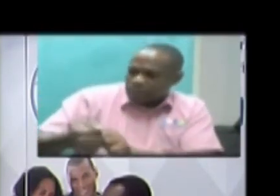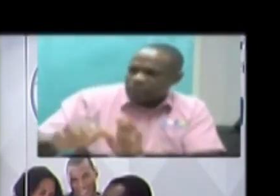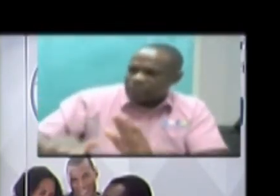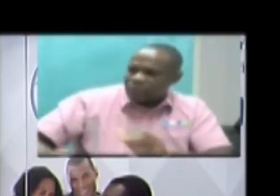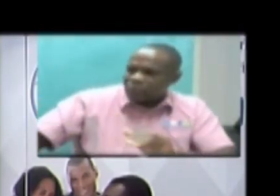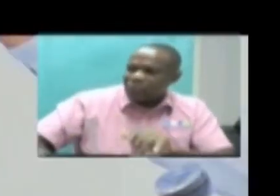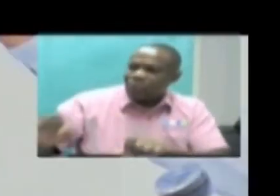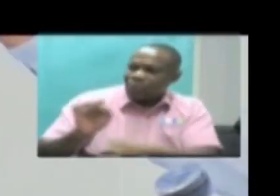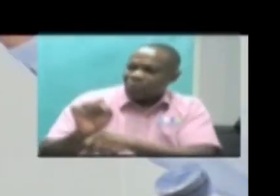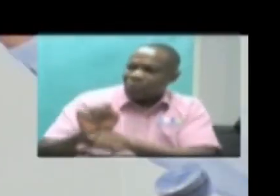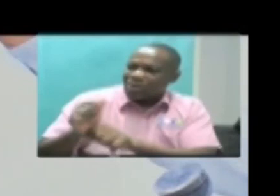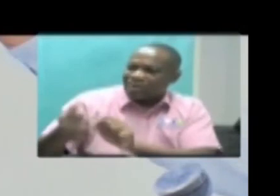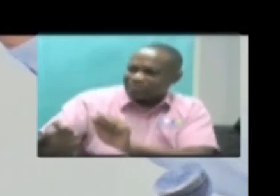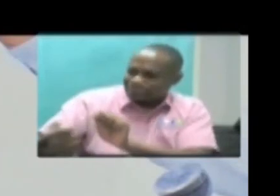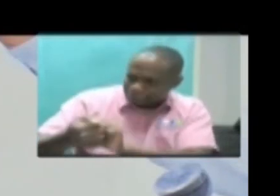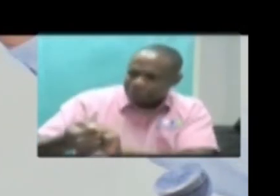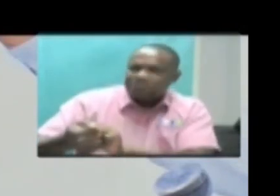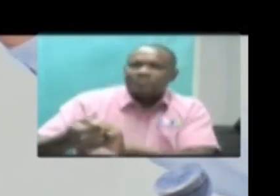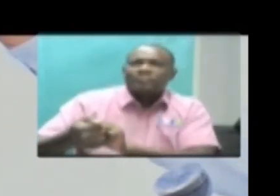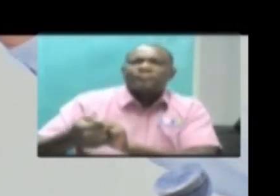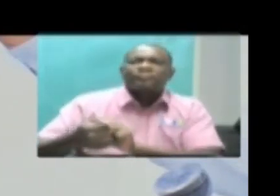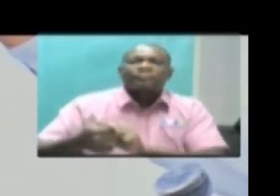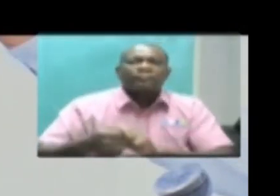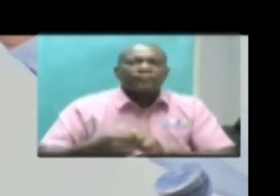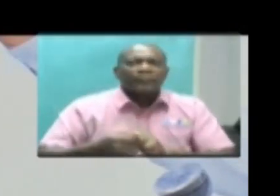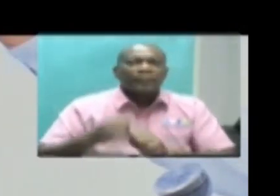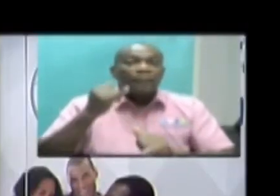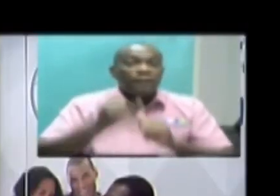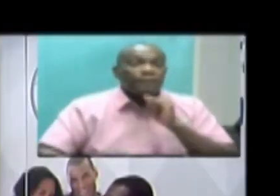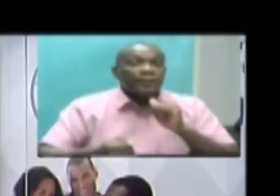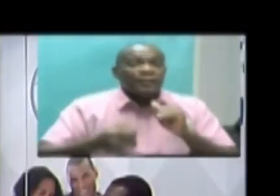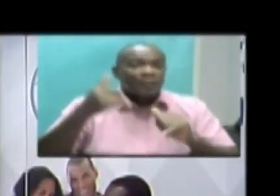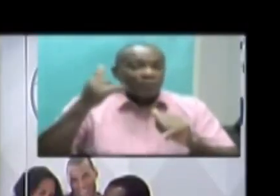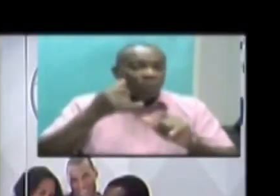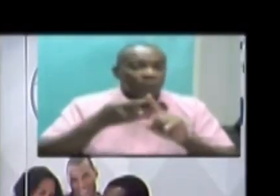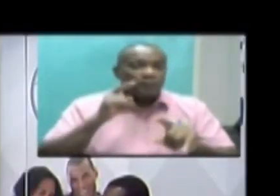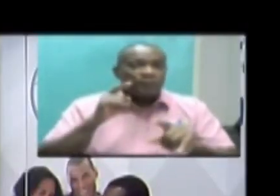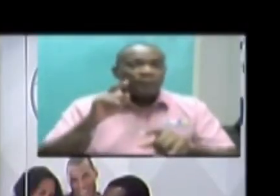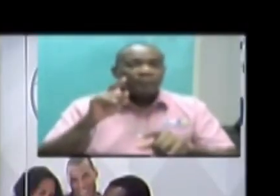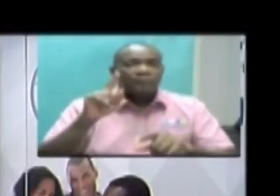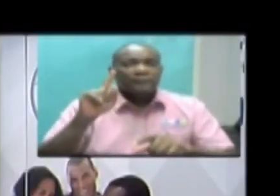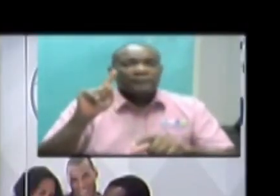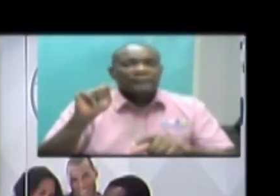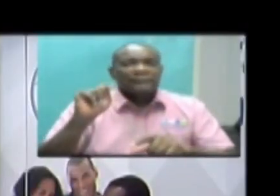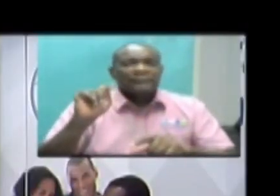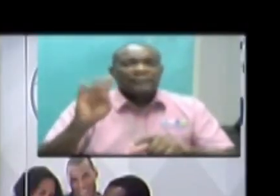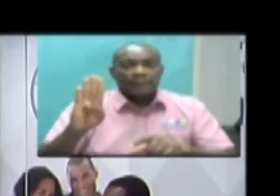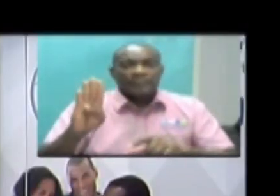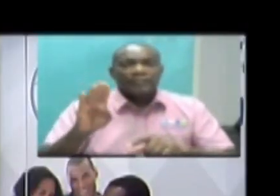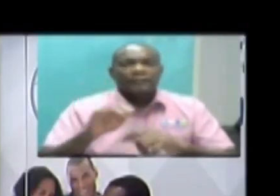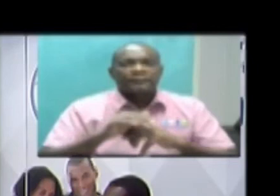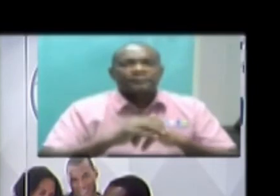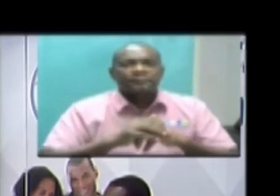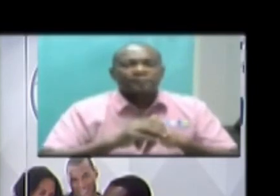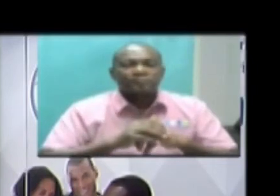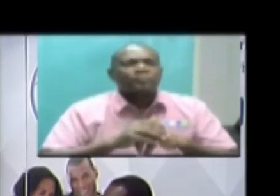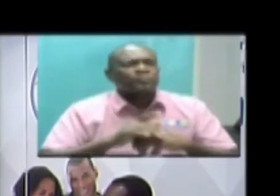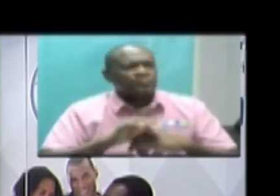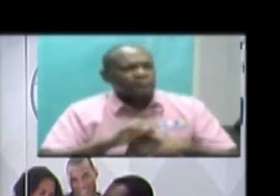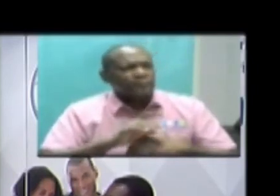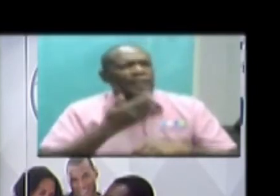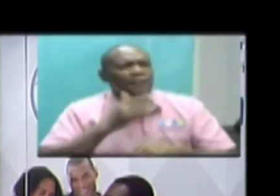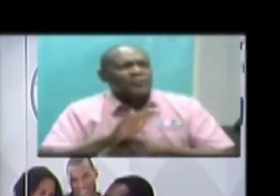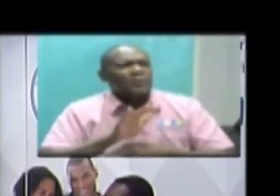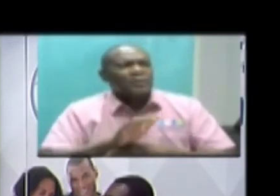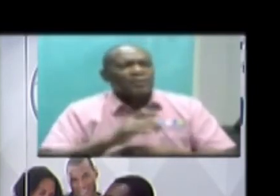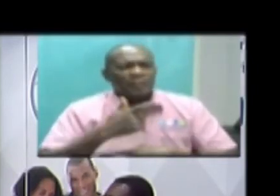call. Yes, our final call for the evening from Tabakit. Welcome. Hi, good evening. Very interesting and informative program.